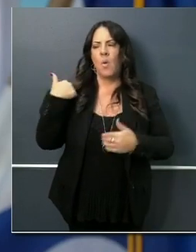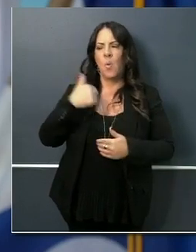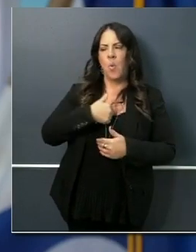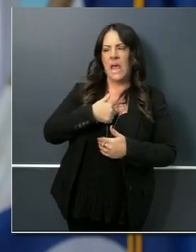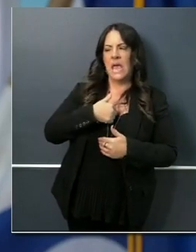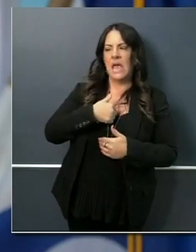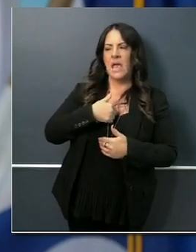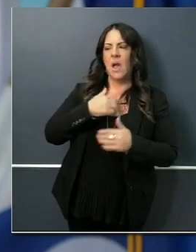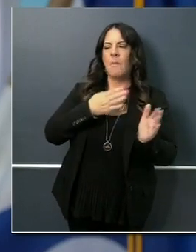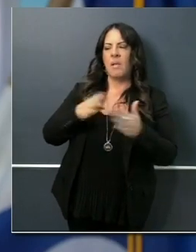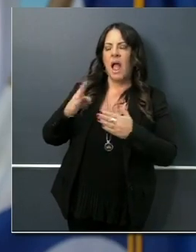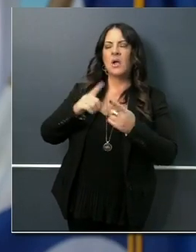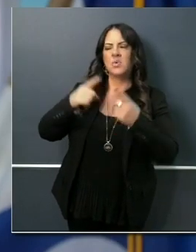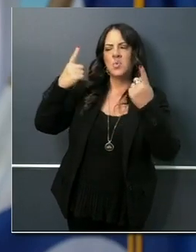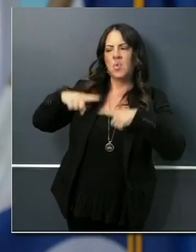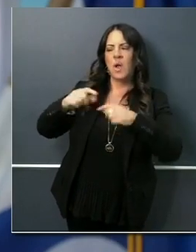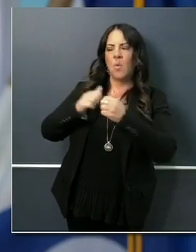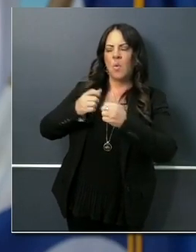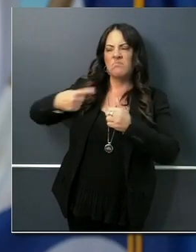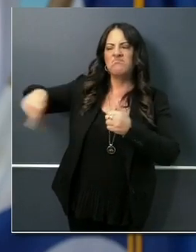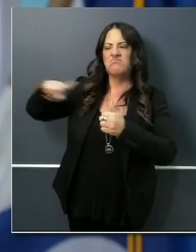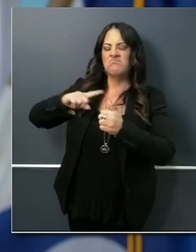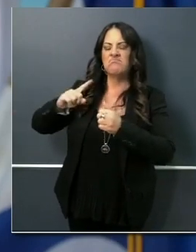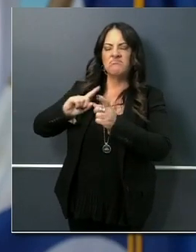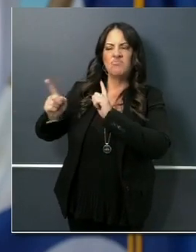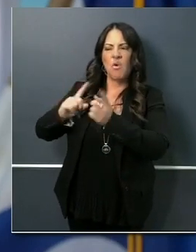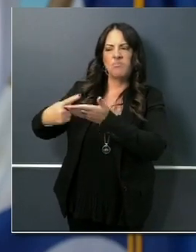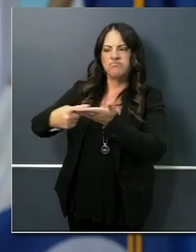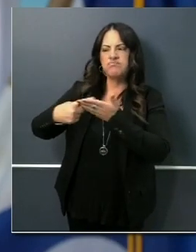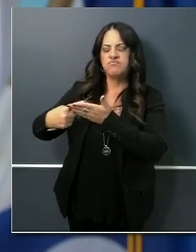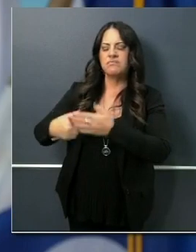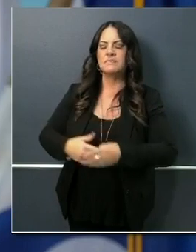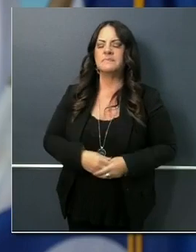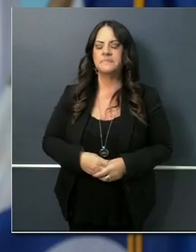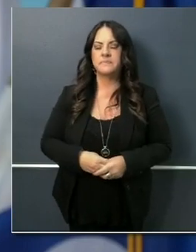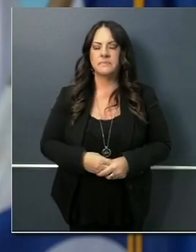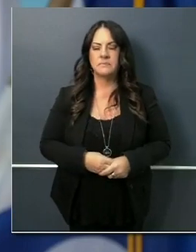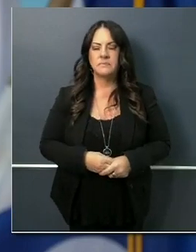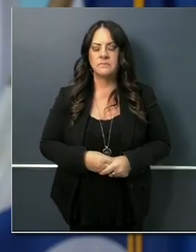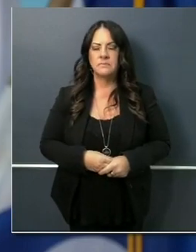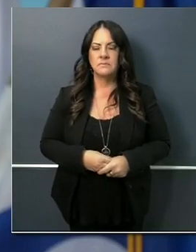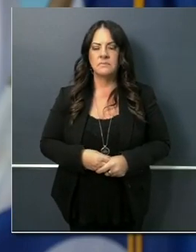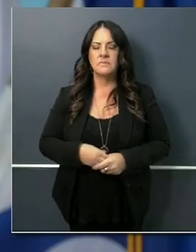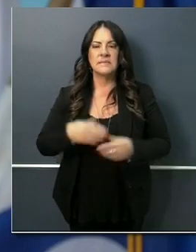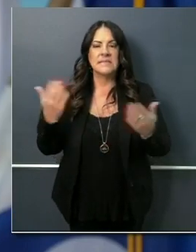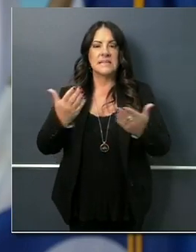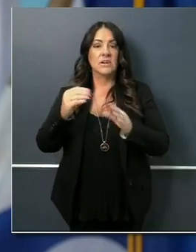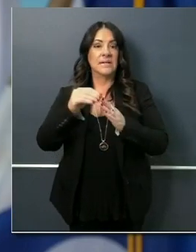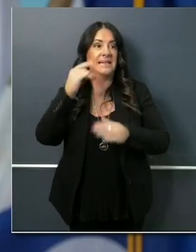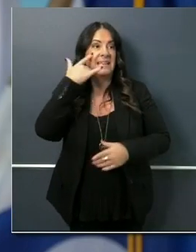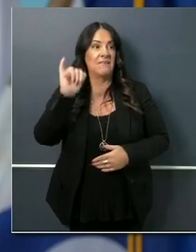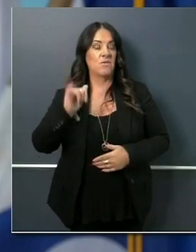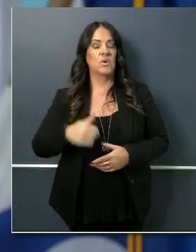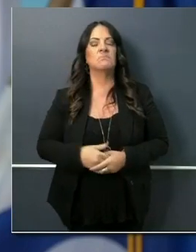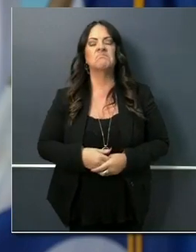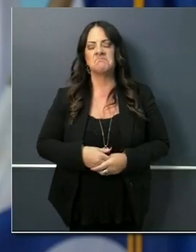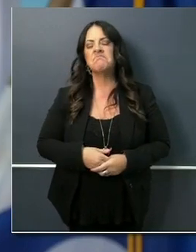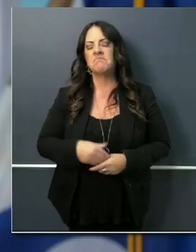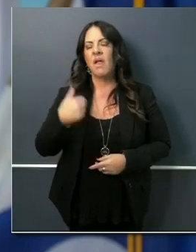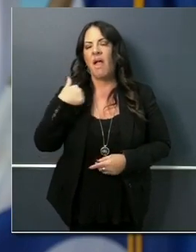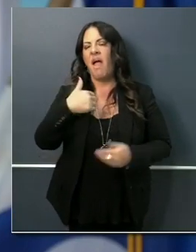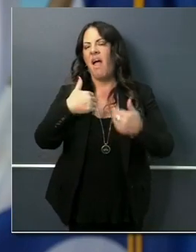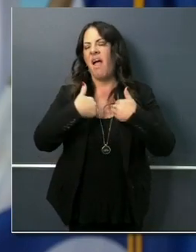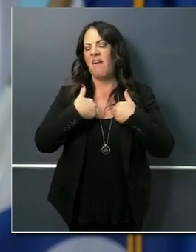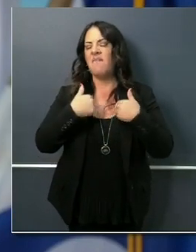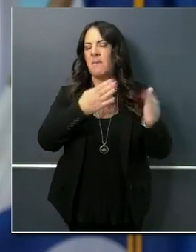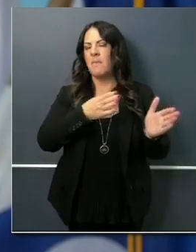For weeks now, I've been previewing that the state of California is putting together a bottom-up plan, a